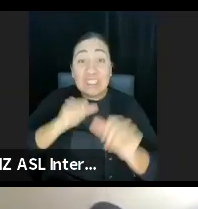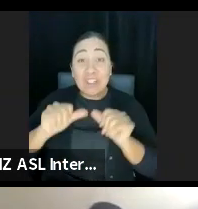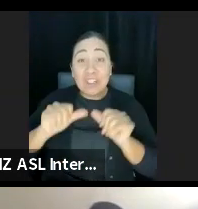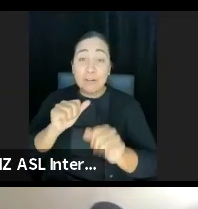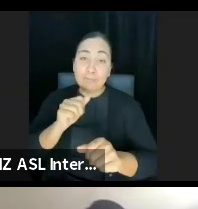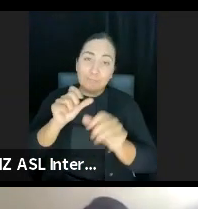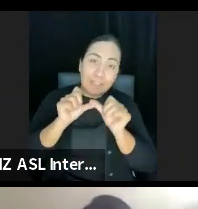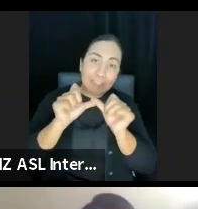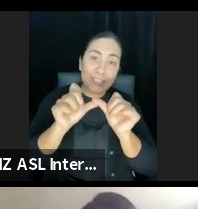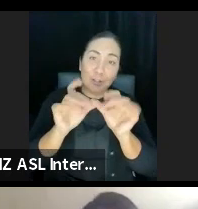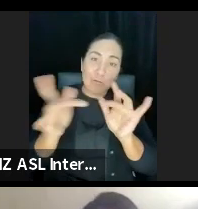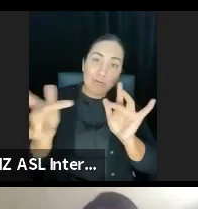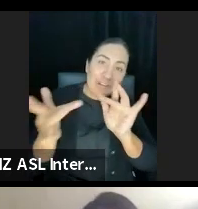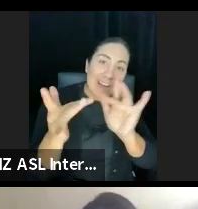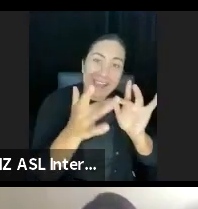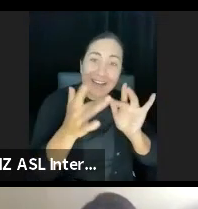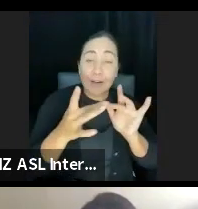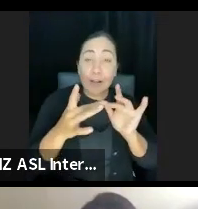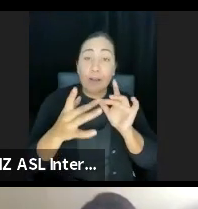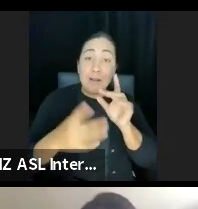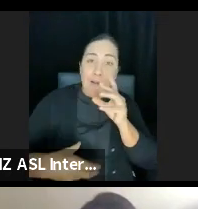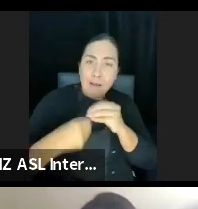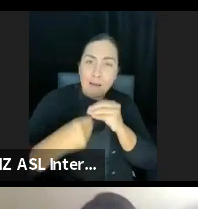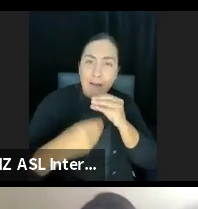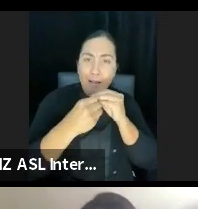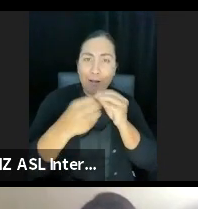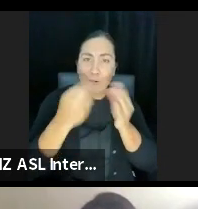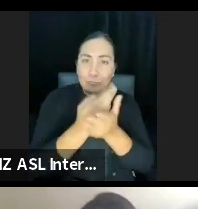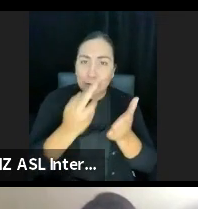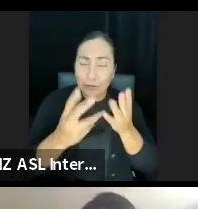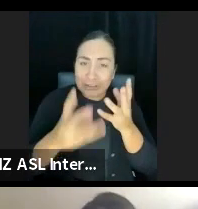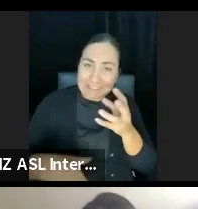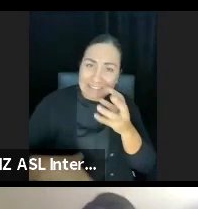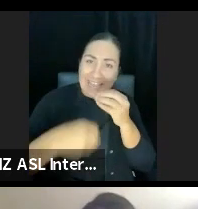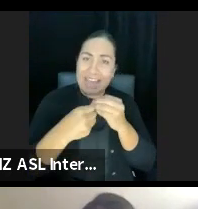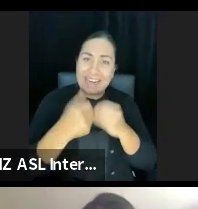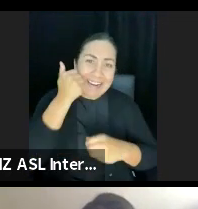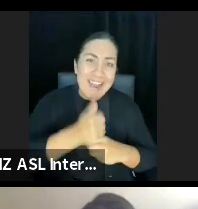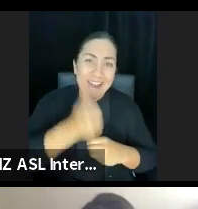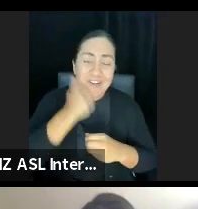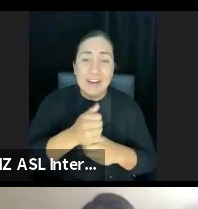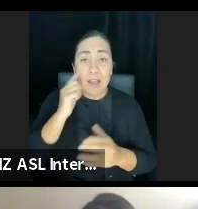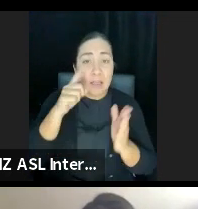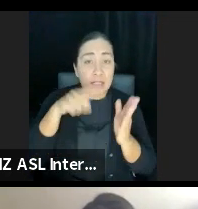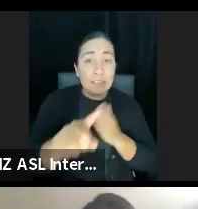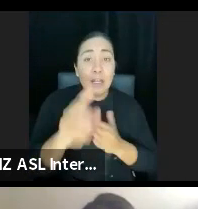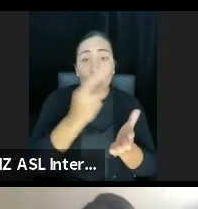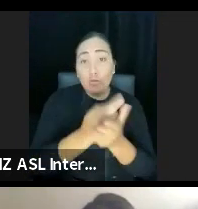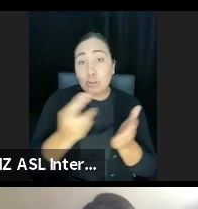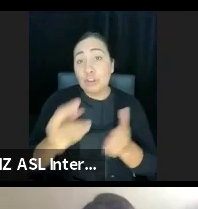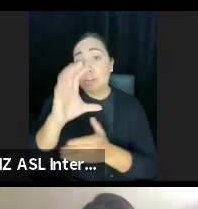more resources added every day, visit the WordPress resource site, COVID-19